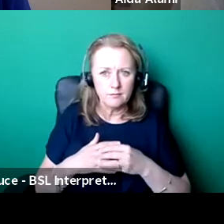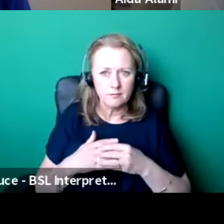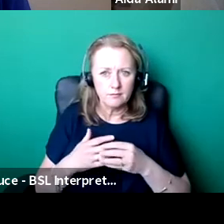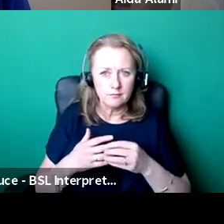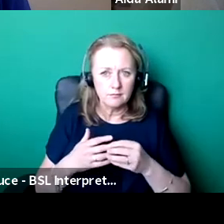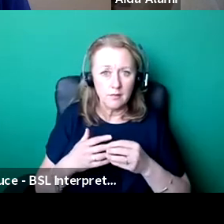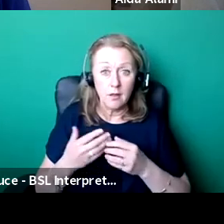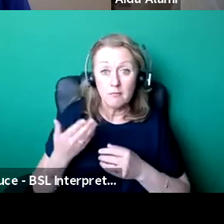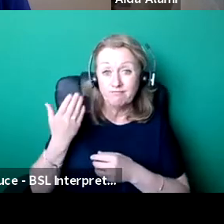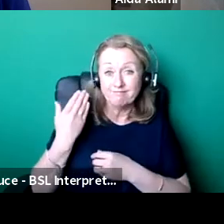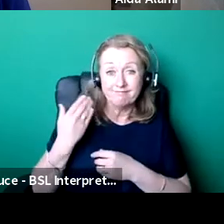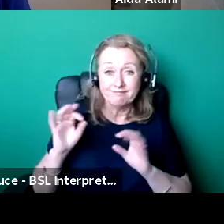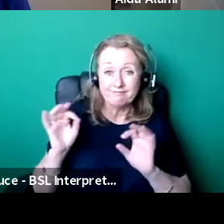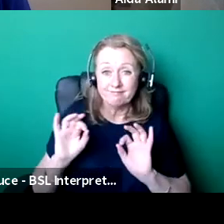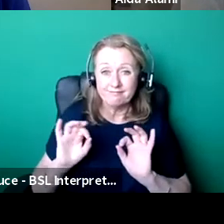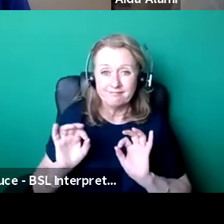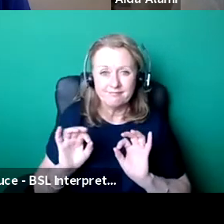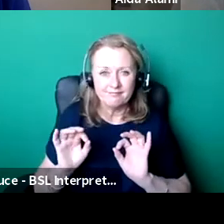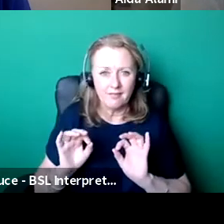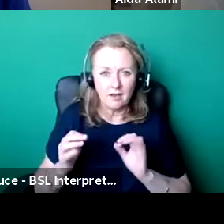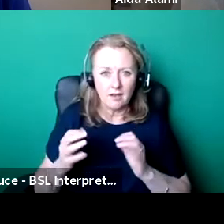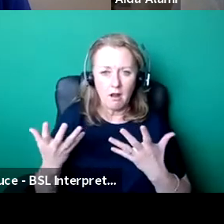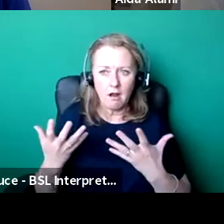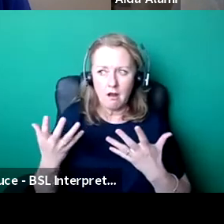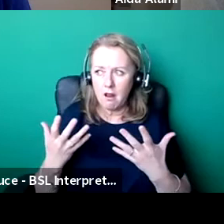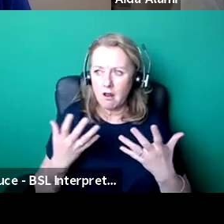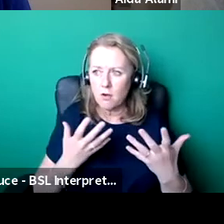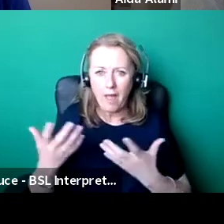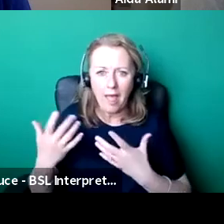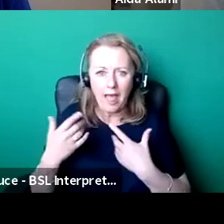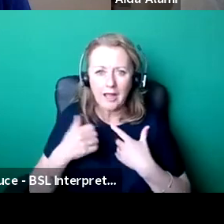found in media here for me,